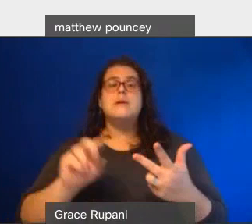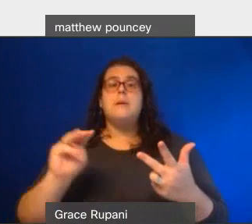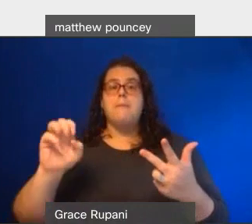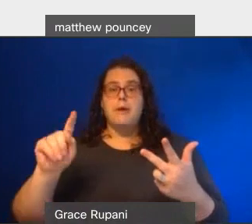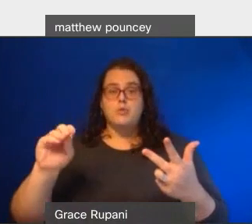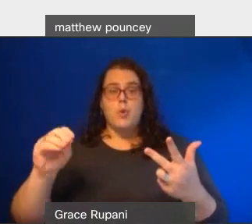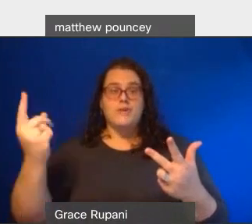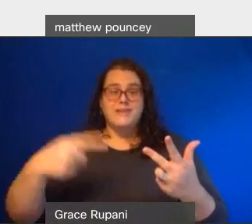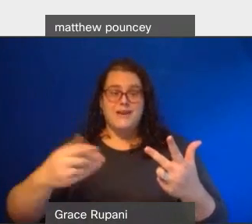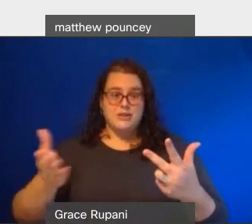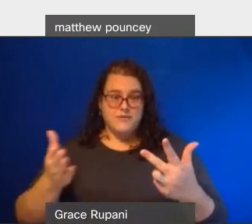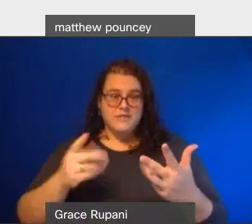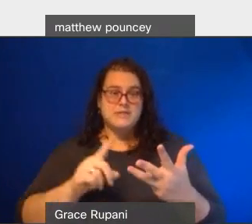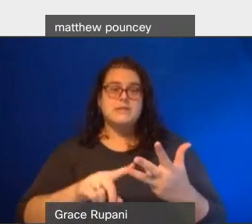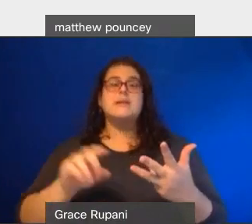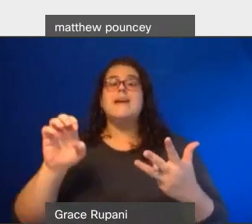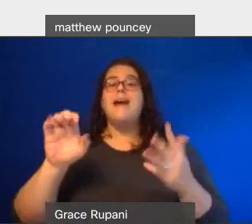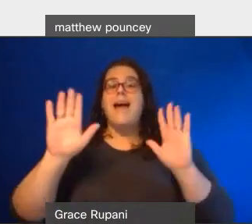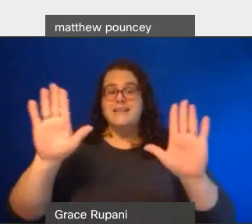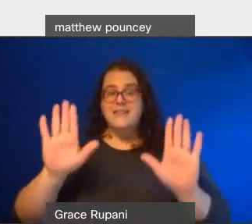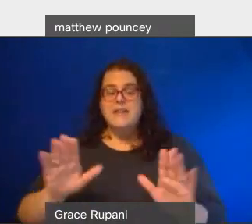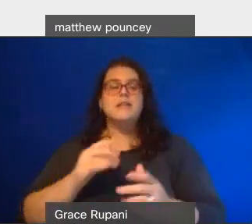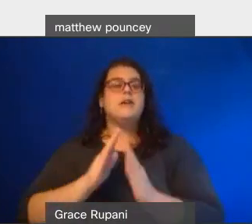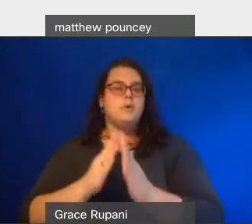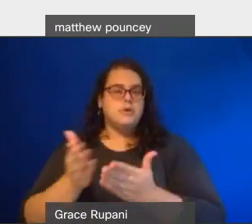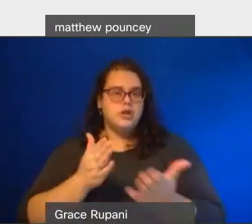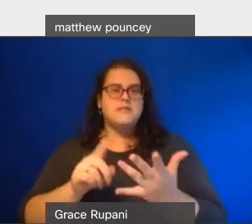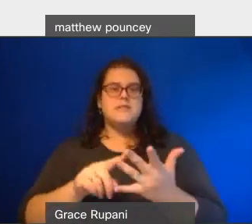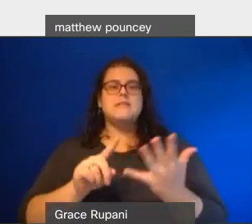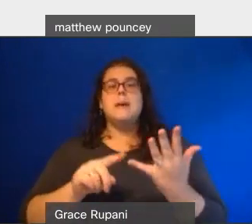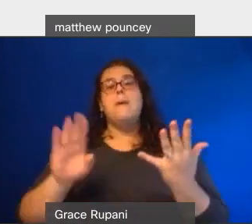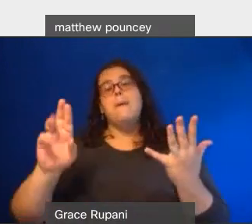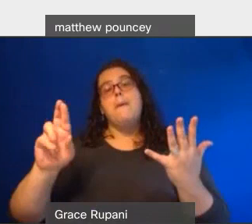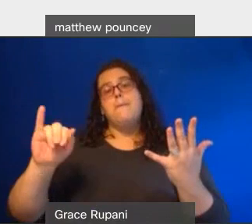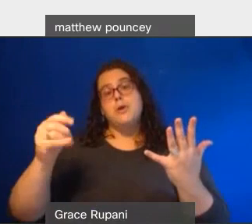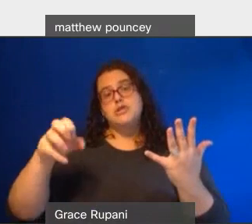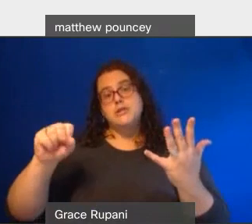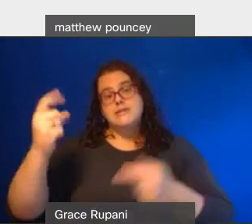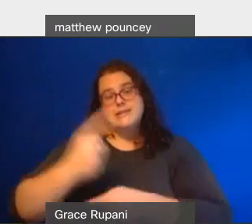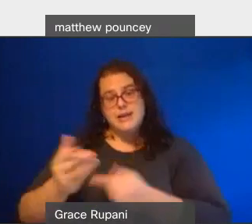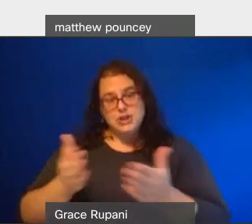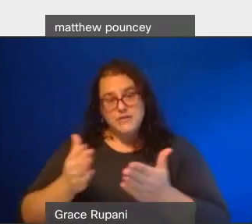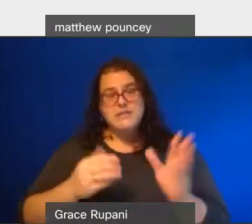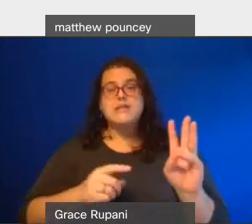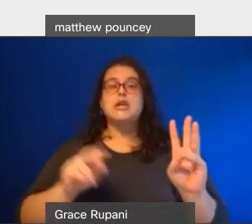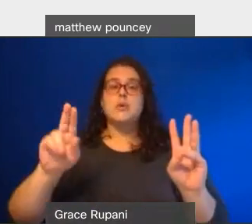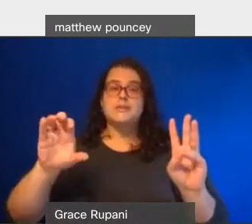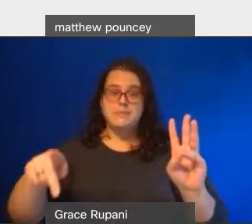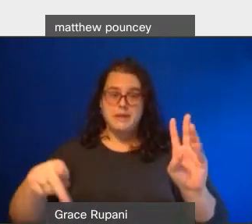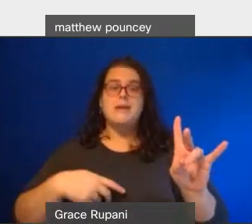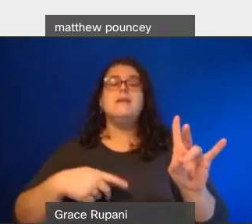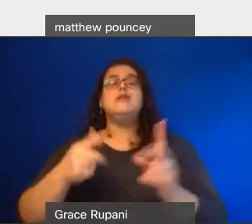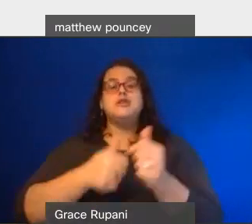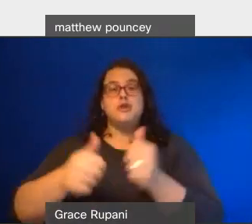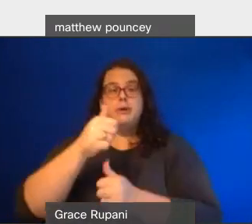Excellent Community Services, Bridges Day Services, UCP, Superior Helping Hands, Brookland,